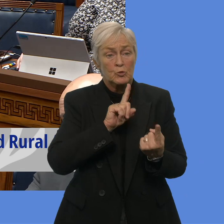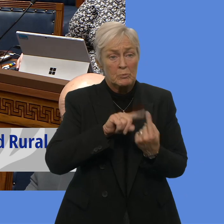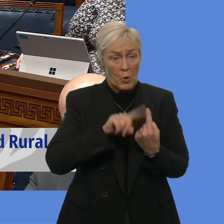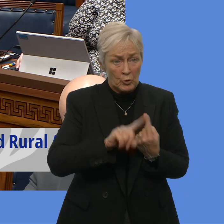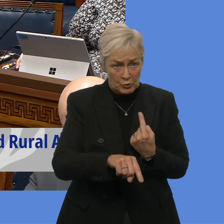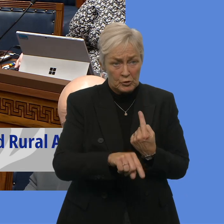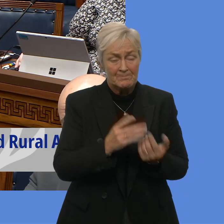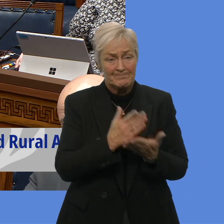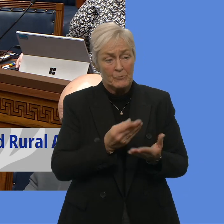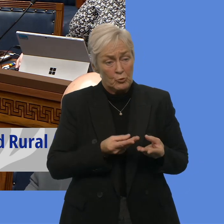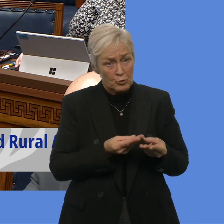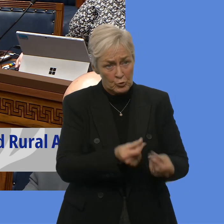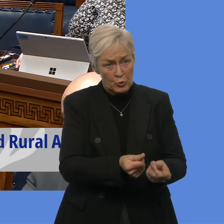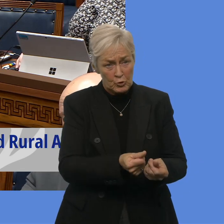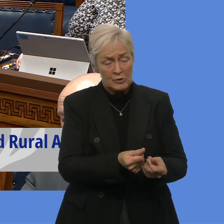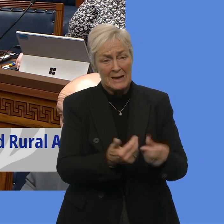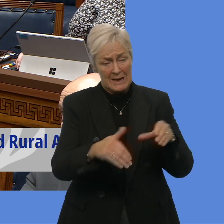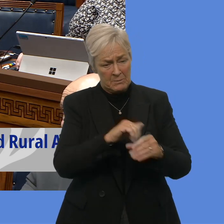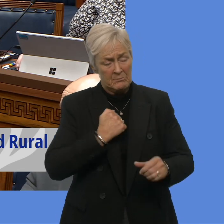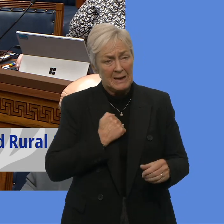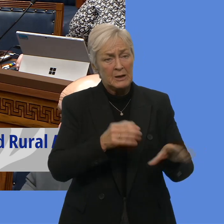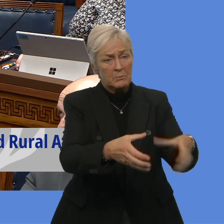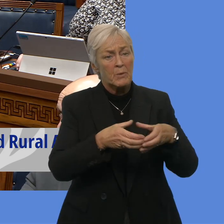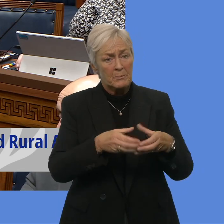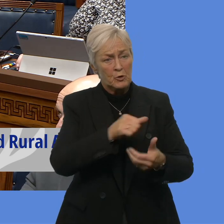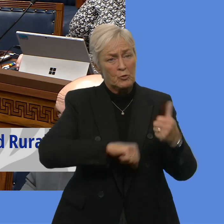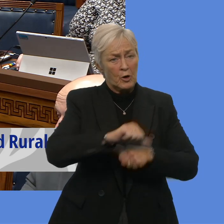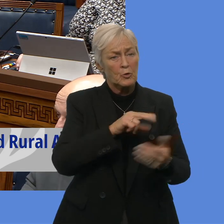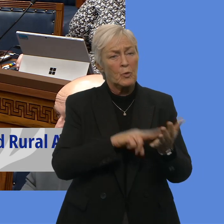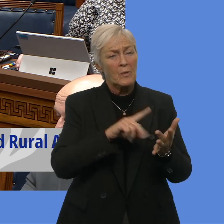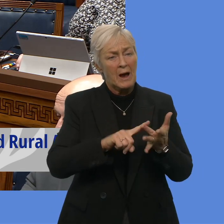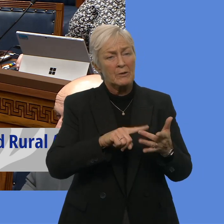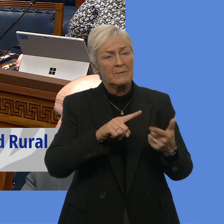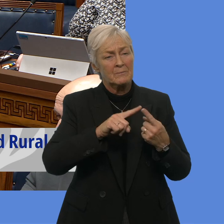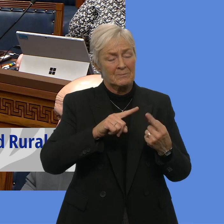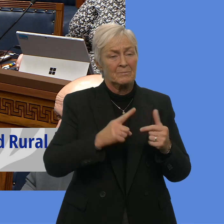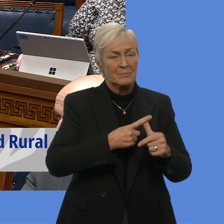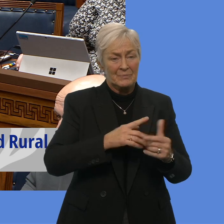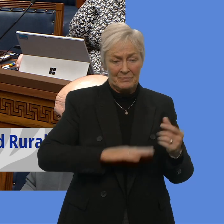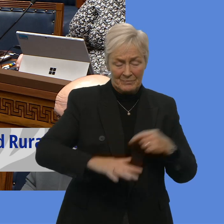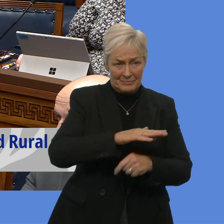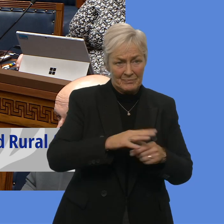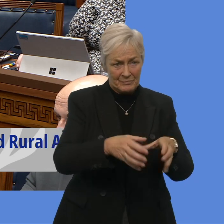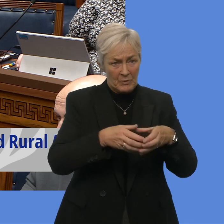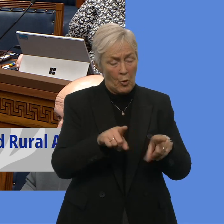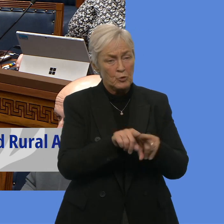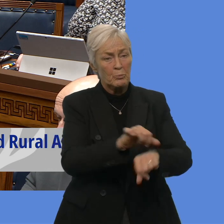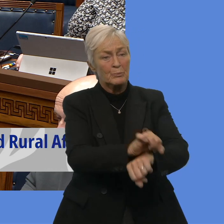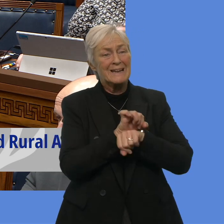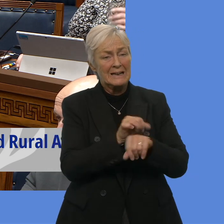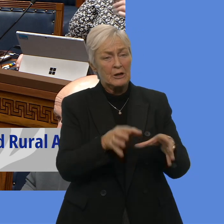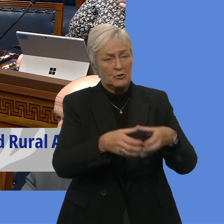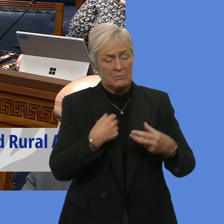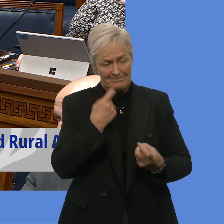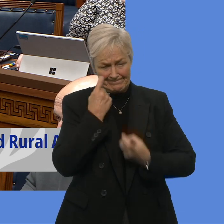would say there is resource pressures within my department around Northern Ireland Environment Agency and more generally in terms of environmental protection, and that's something I'll